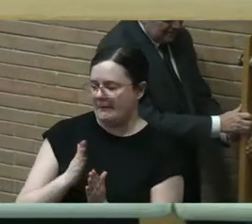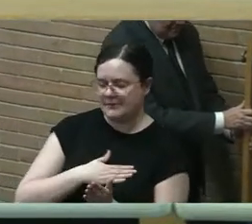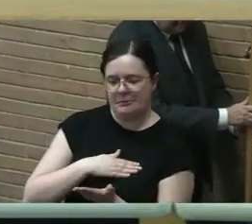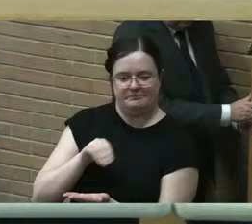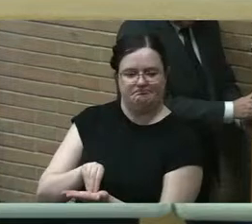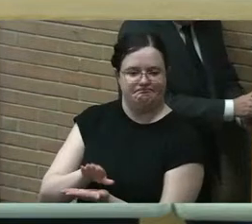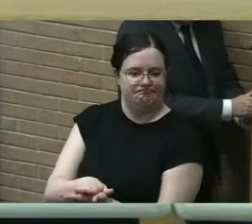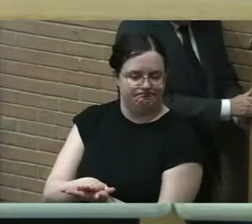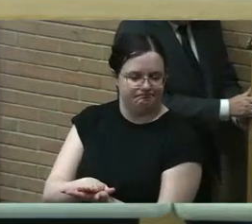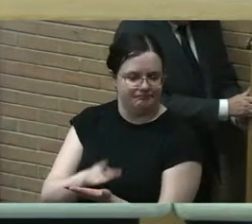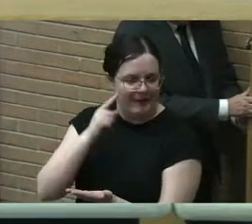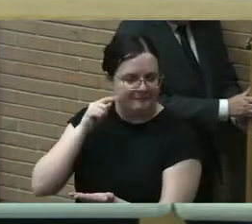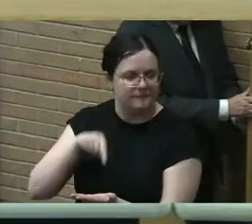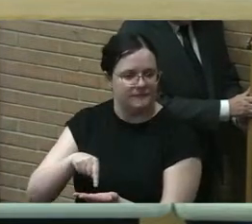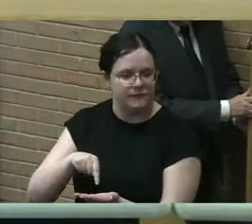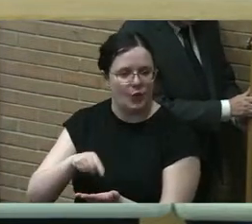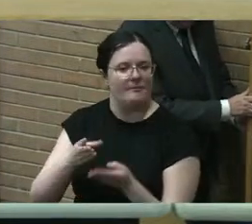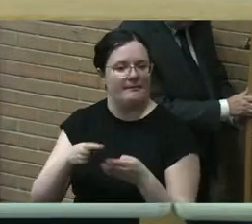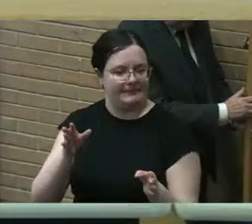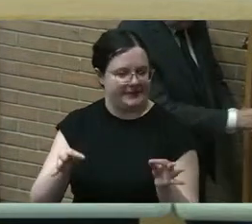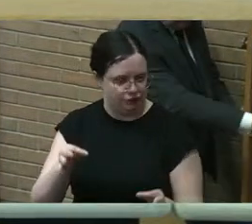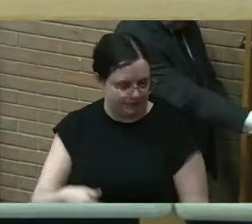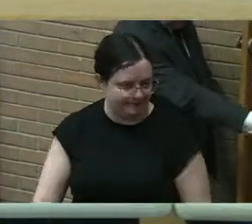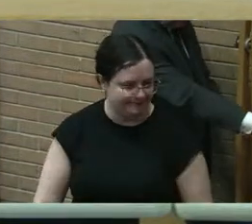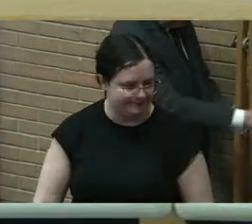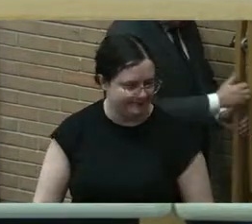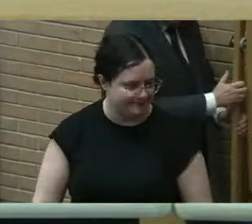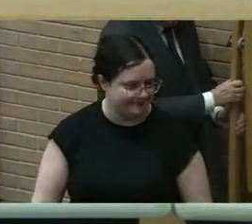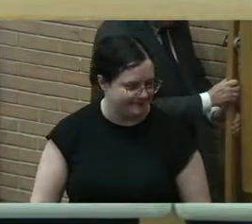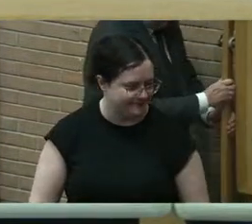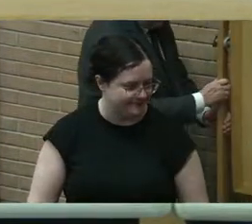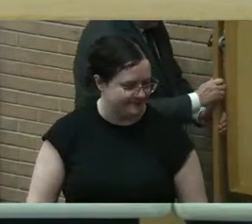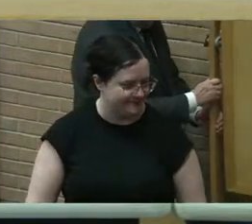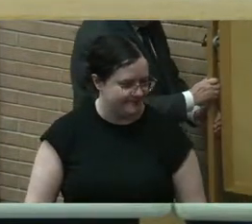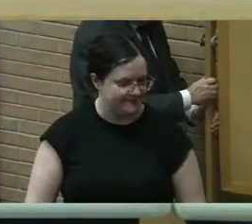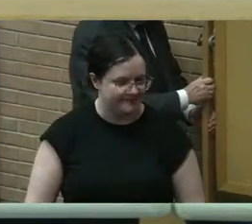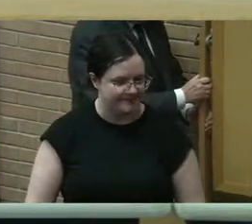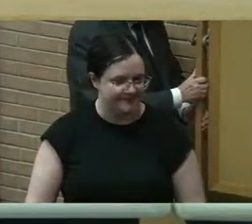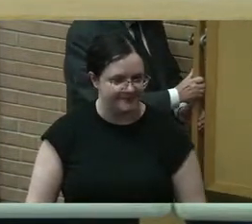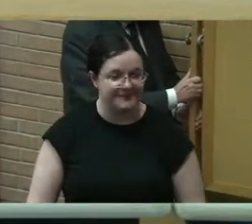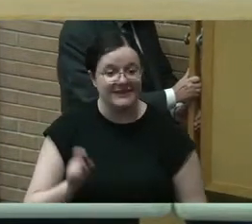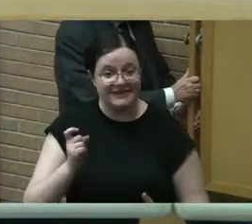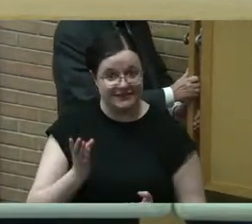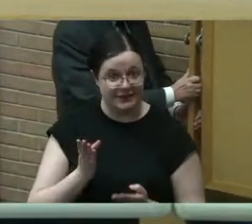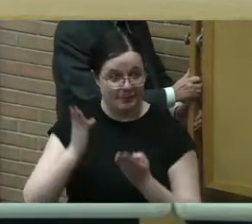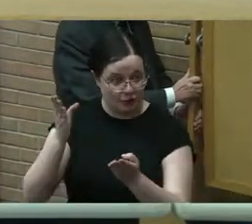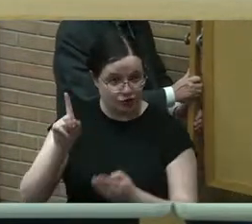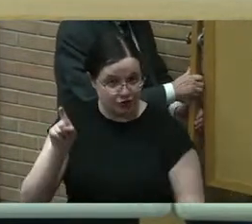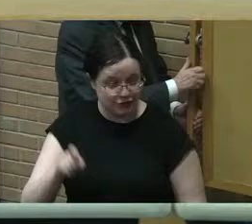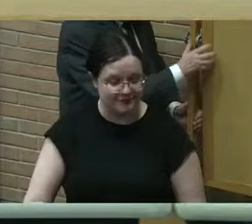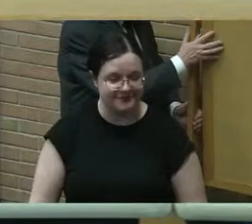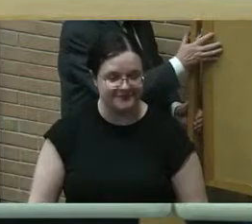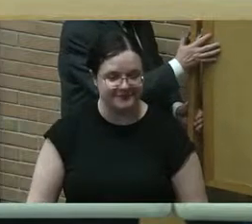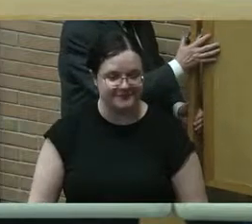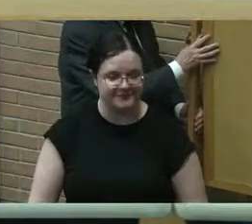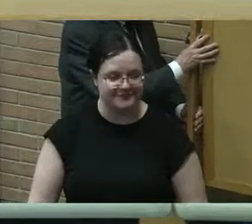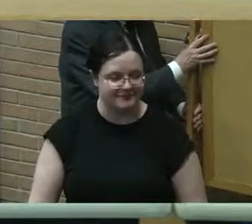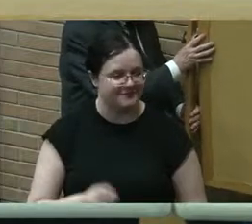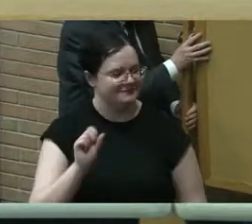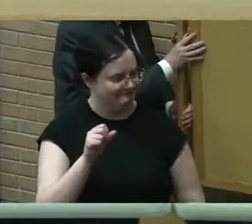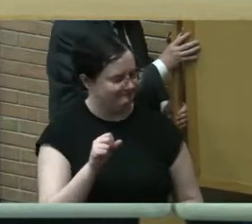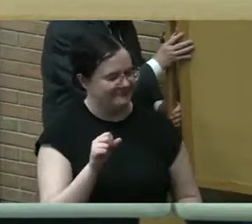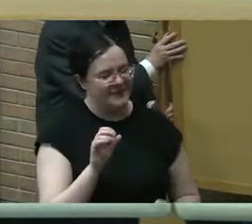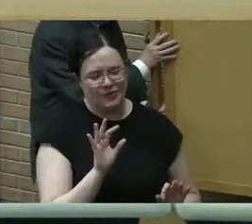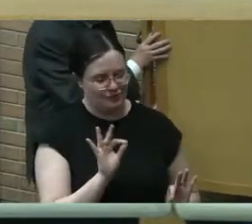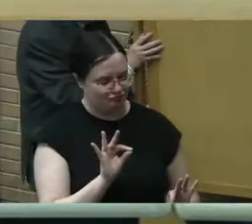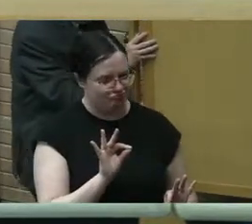the record of this public hearing. Do we need a motion to do that, or we can just No. read them in? Yep. Nope, we're all set.